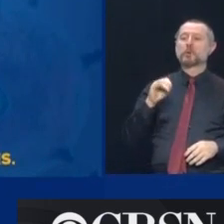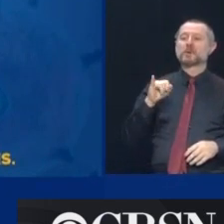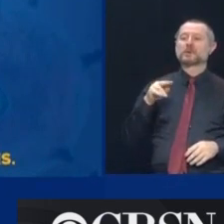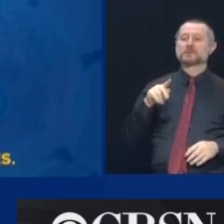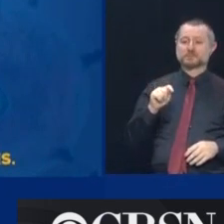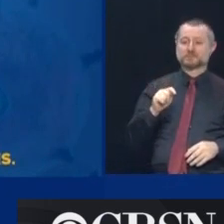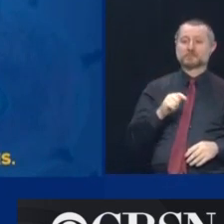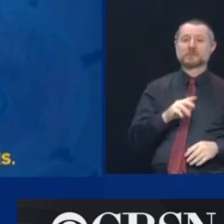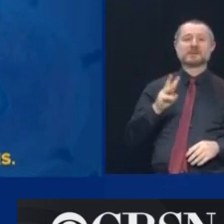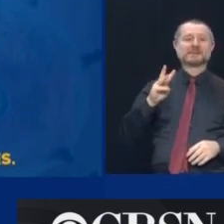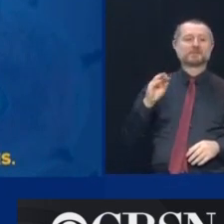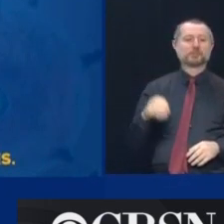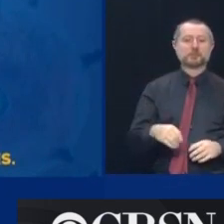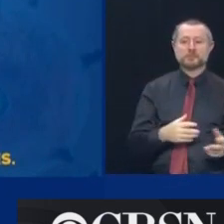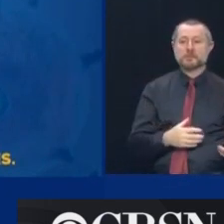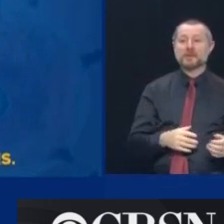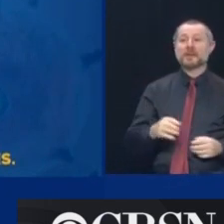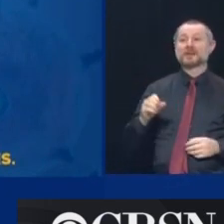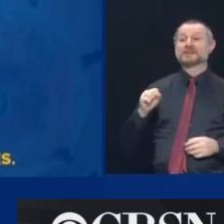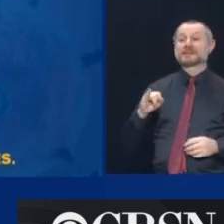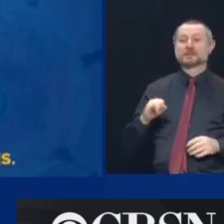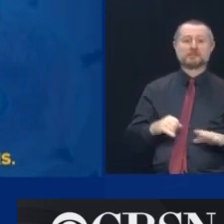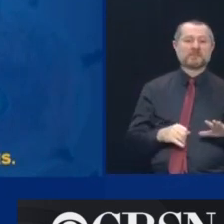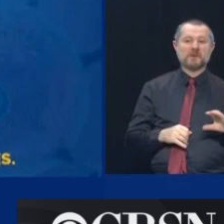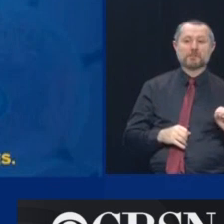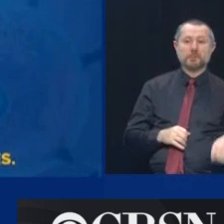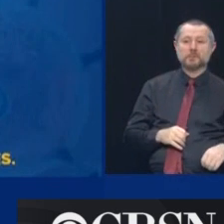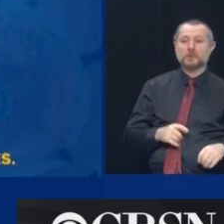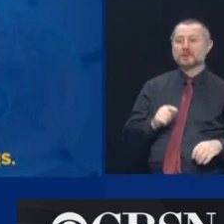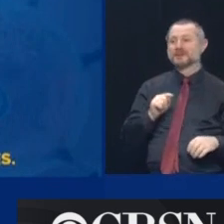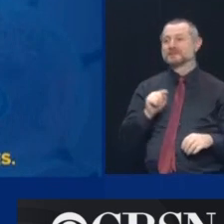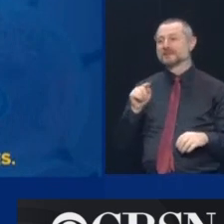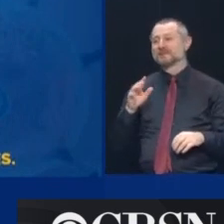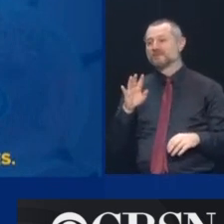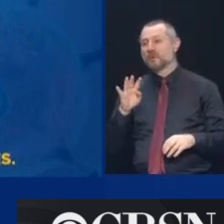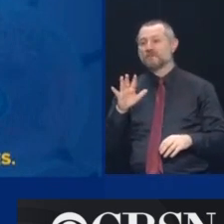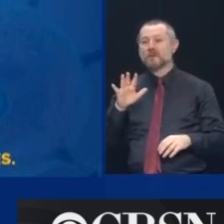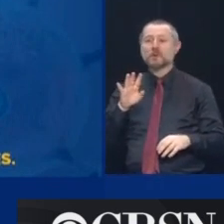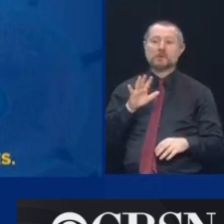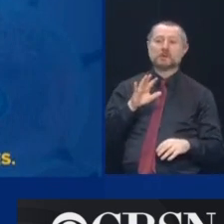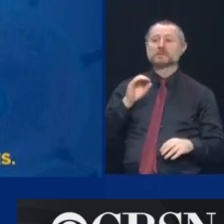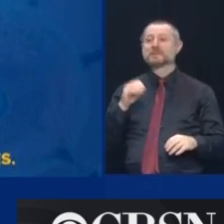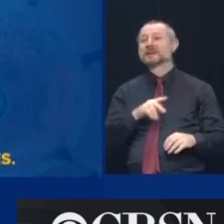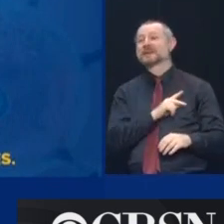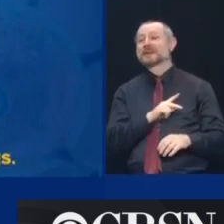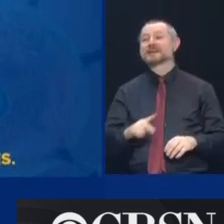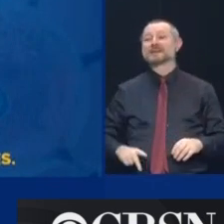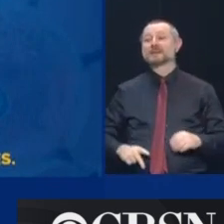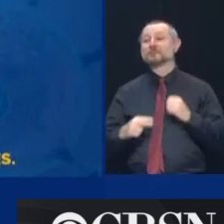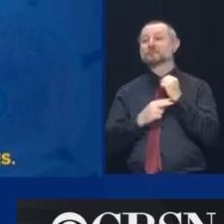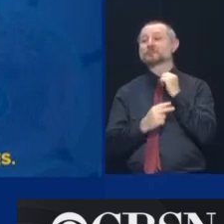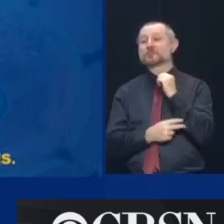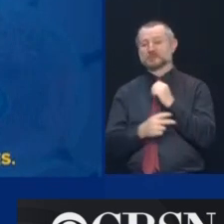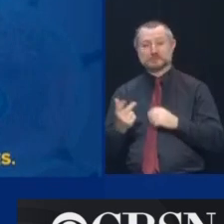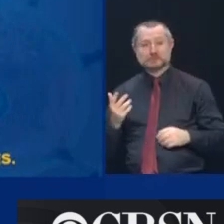Parts of Staten Island, 5, 4. Kingsbridge, 3.